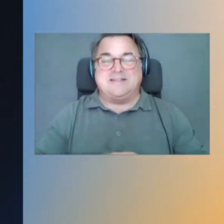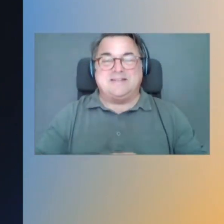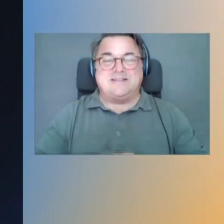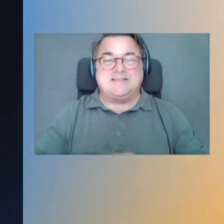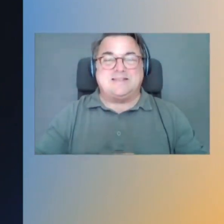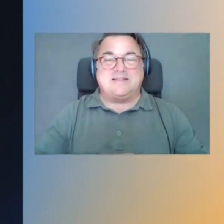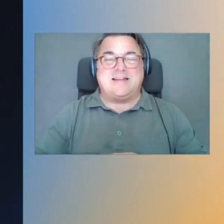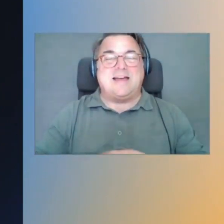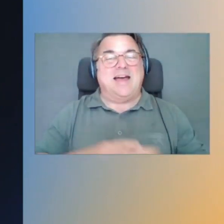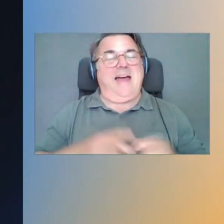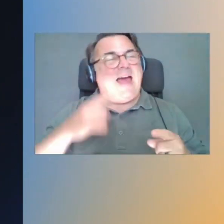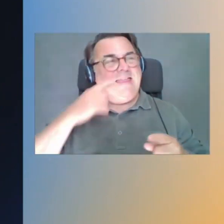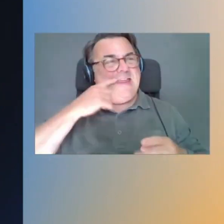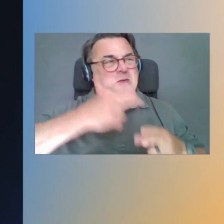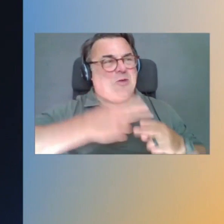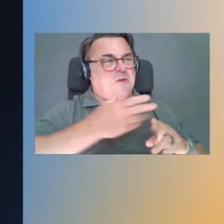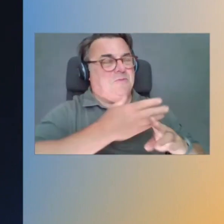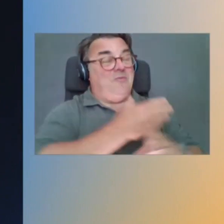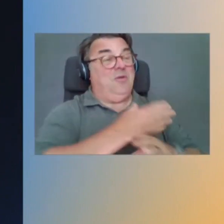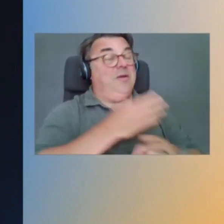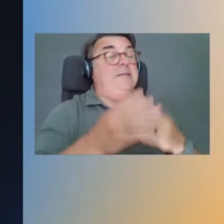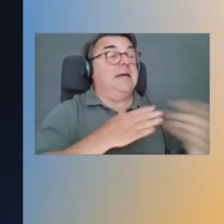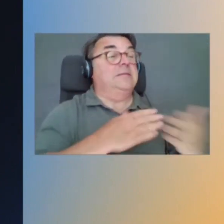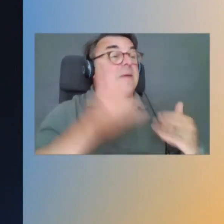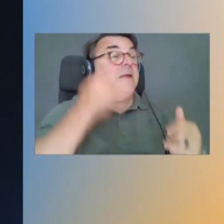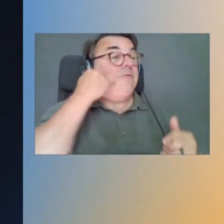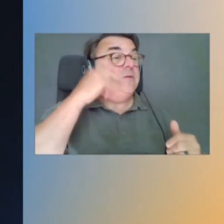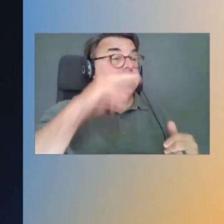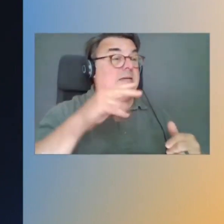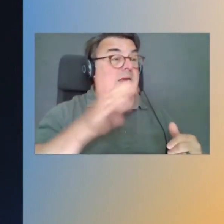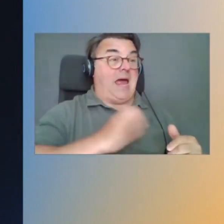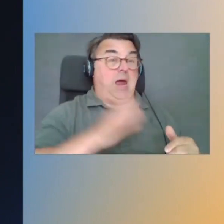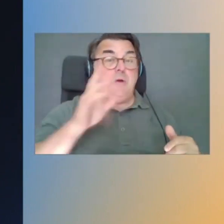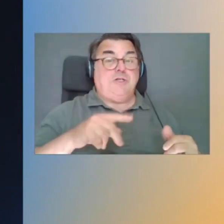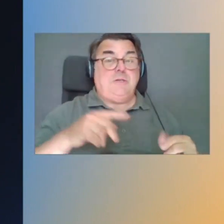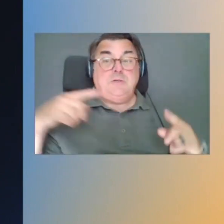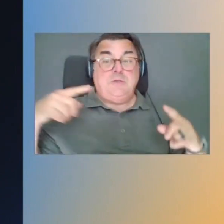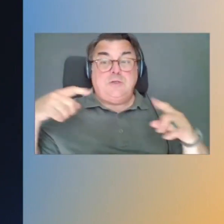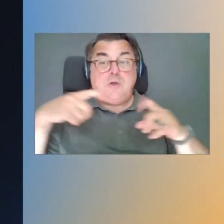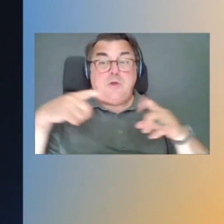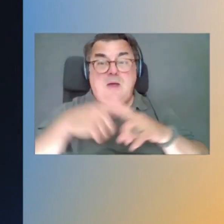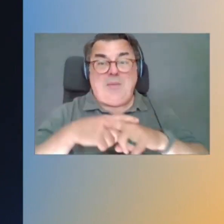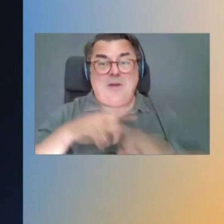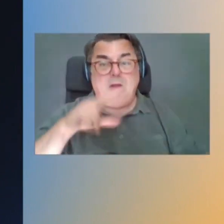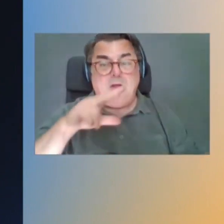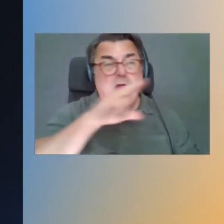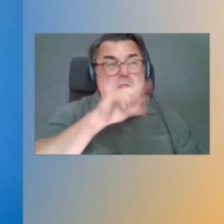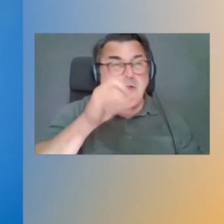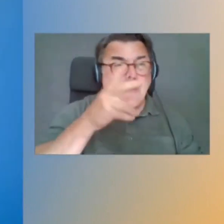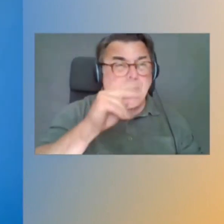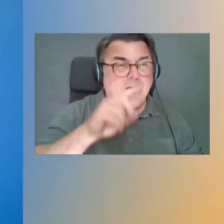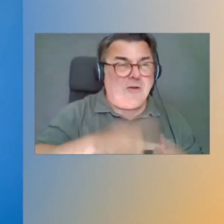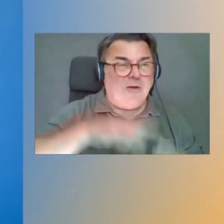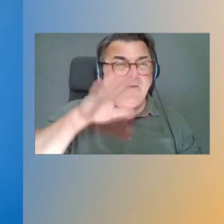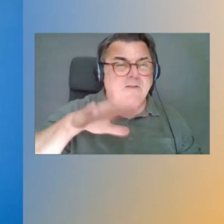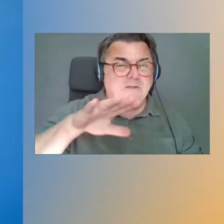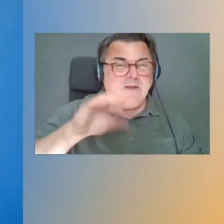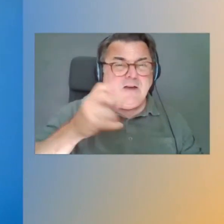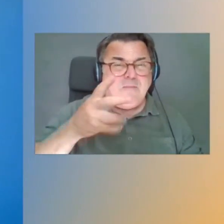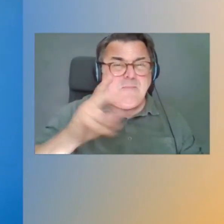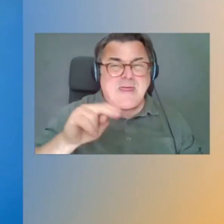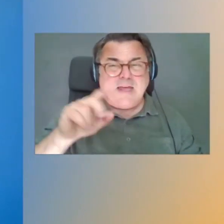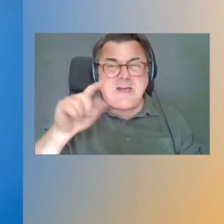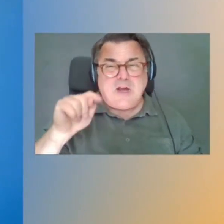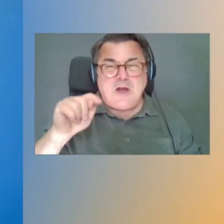to before, even if you look at the complexity of our own chips going from 30 billion to 55 billion transistors, all of that has to